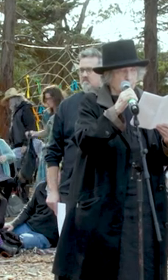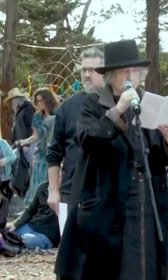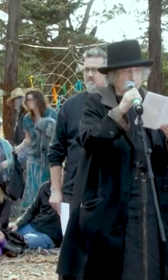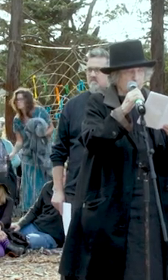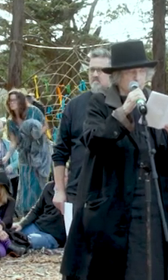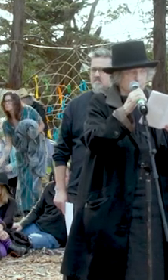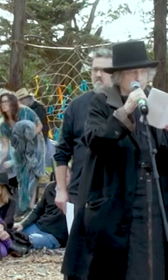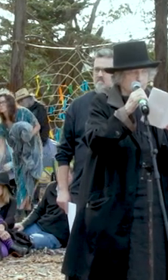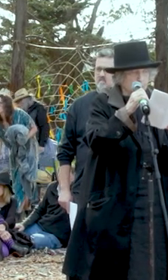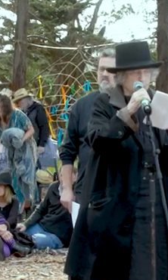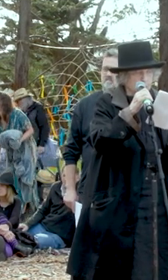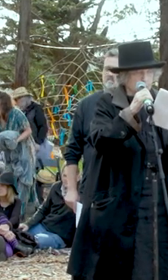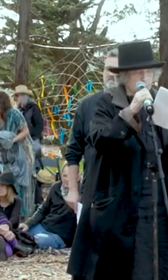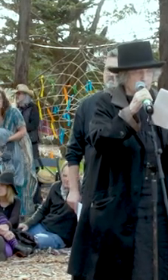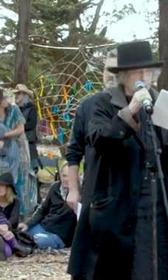Clara Roberts.